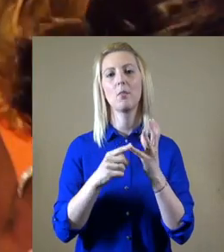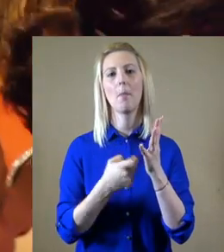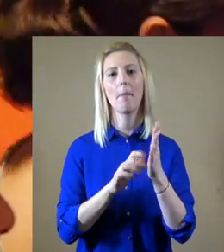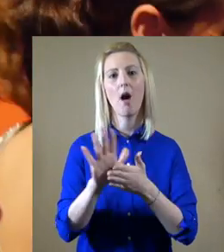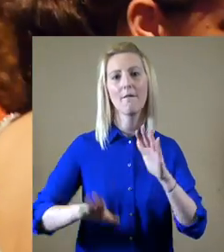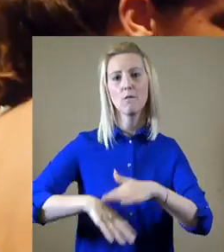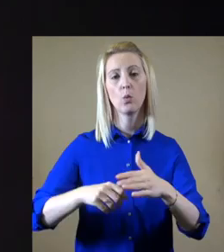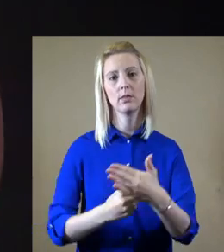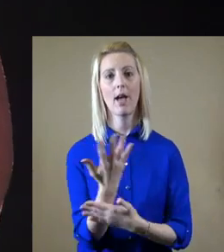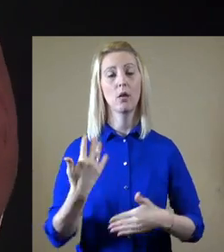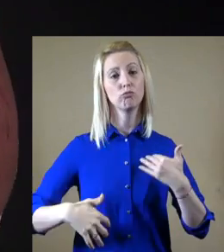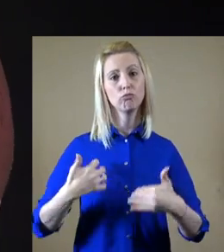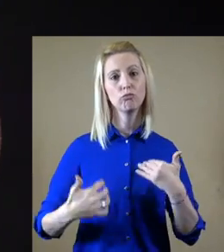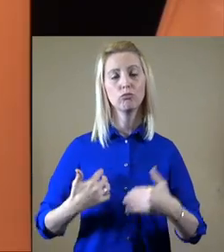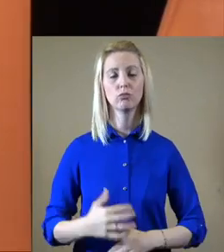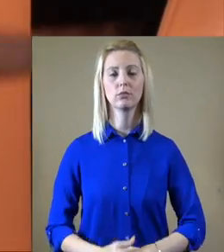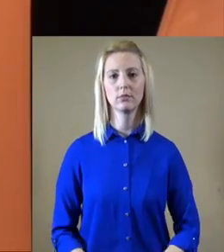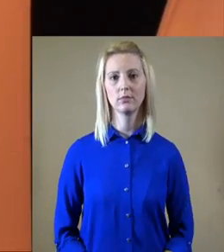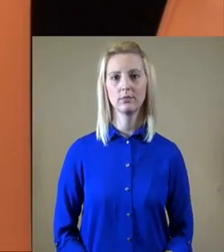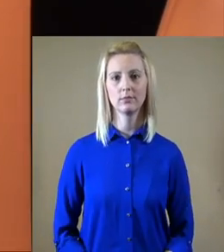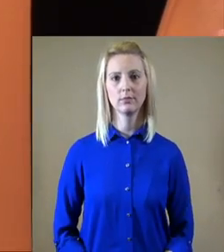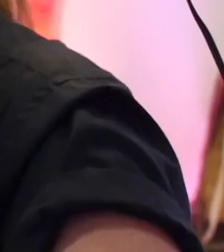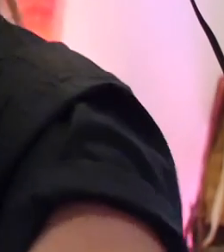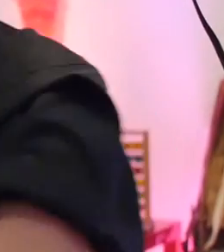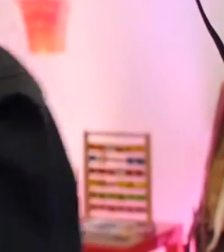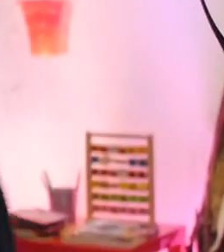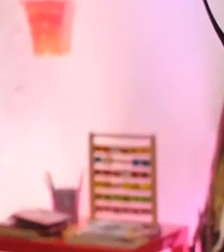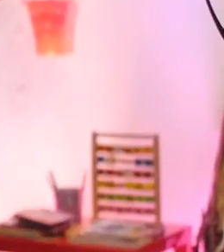later in Edinburgh and stuff when they've been fully developed, which is really interesting.